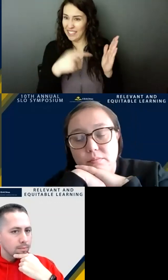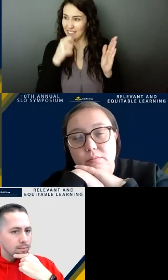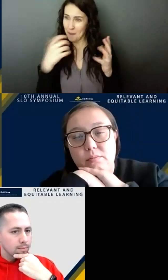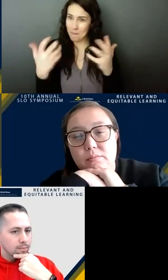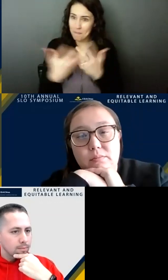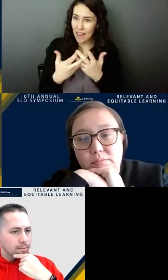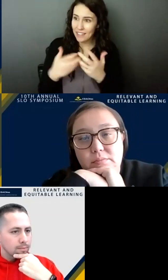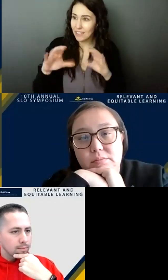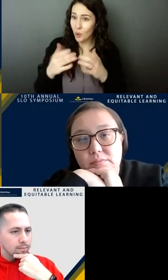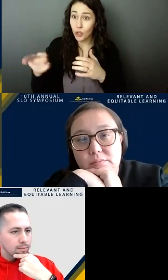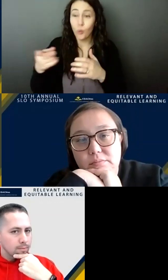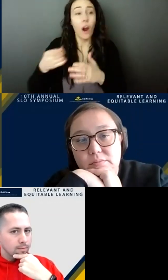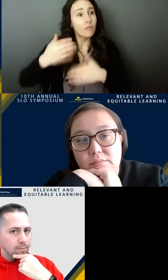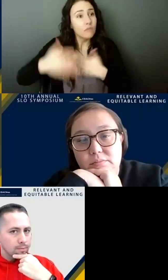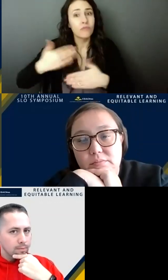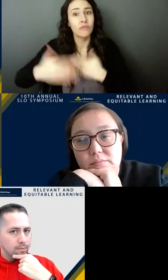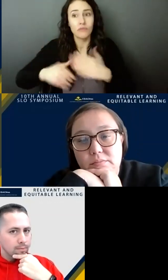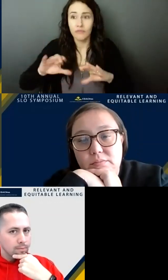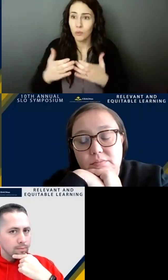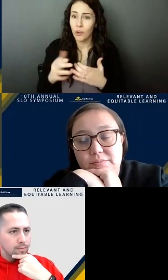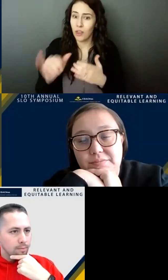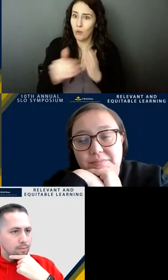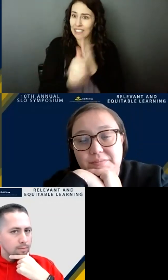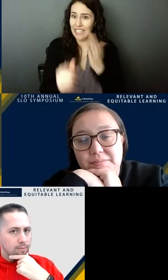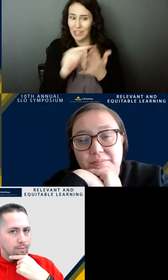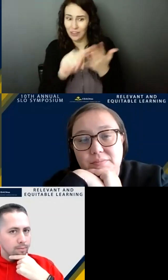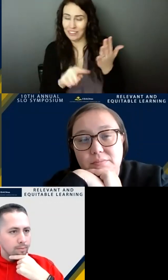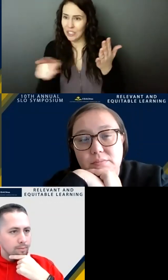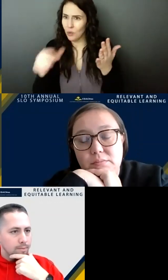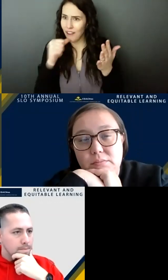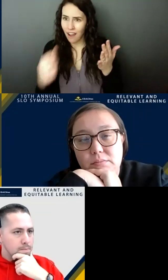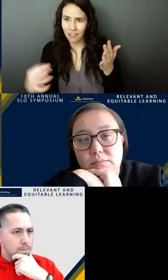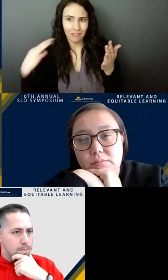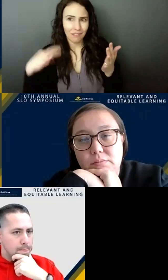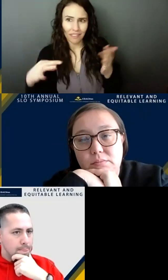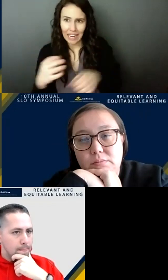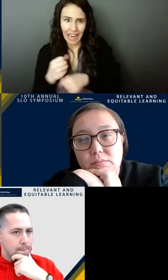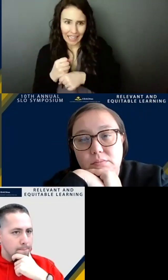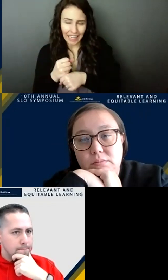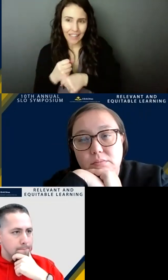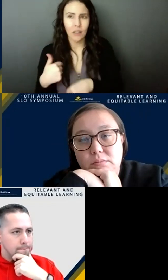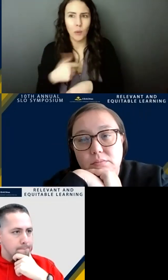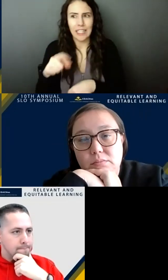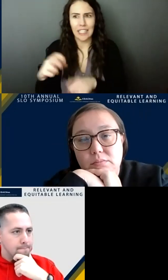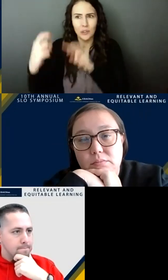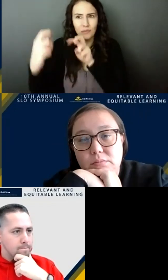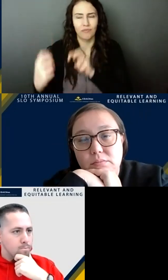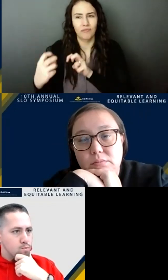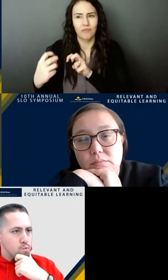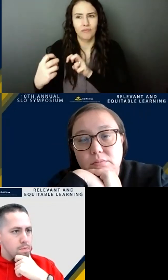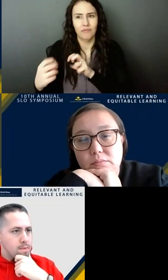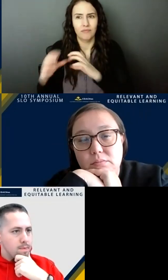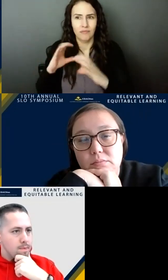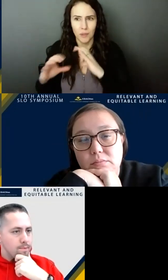and you're not gaining these skills, we should have a conversation. And so we have to contextualize it first,